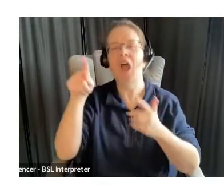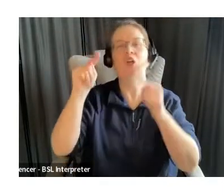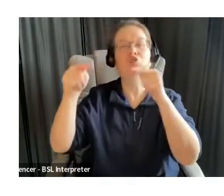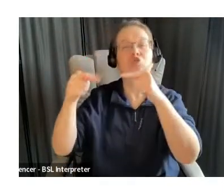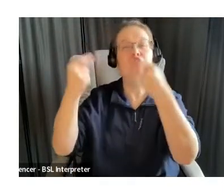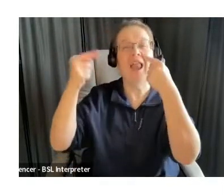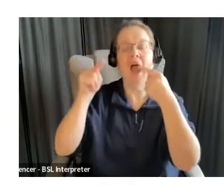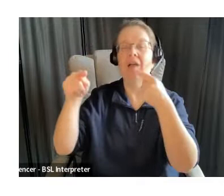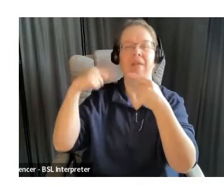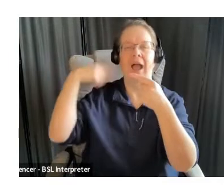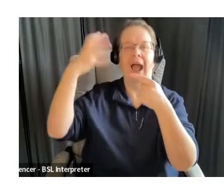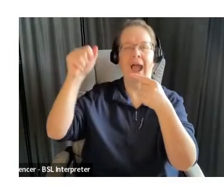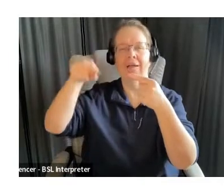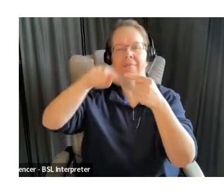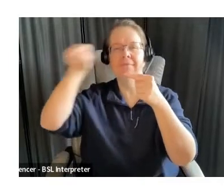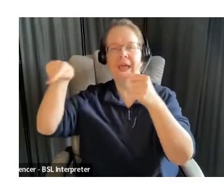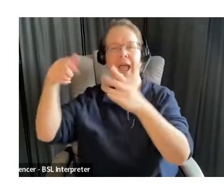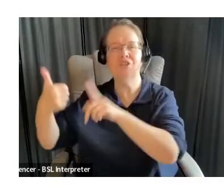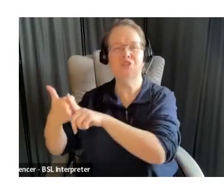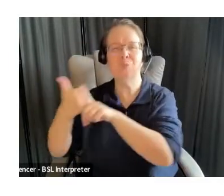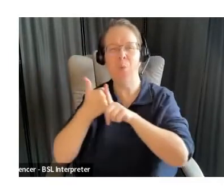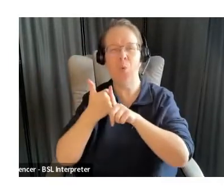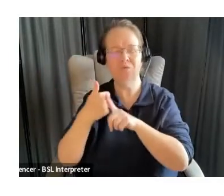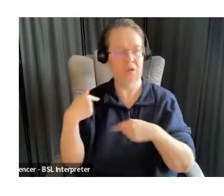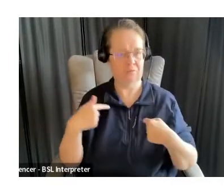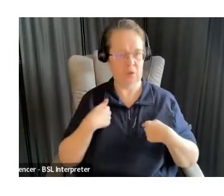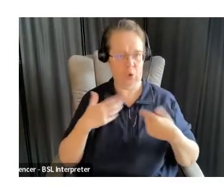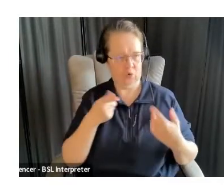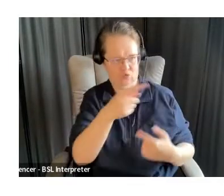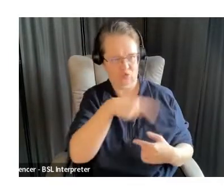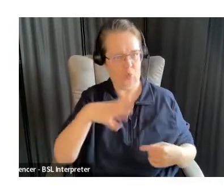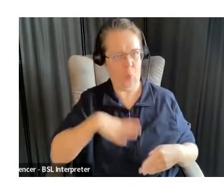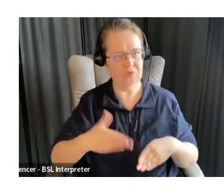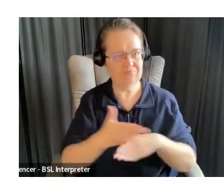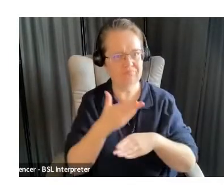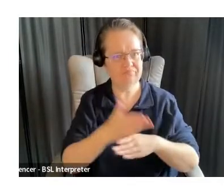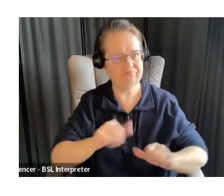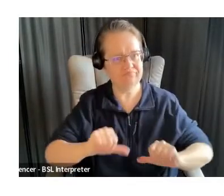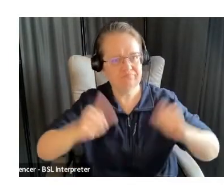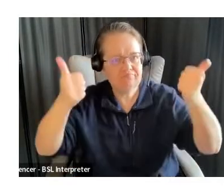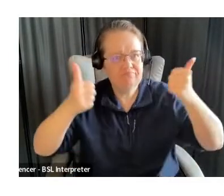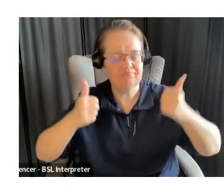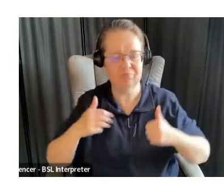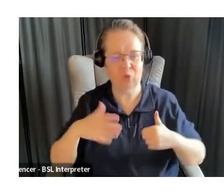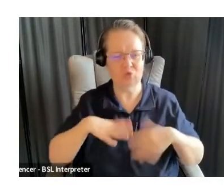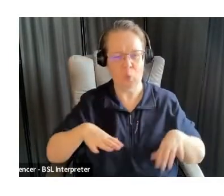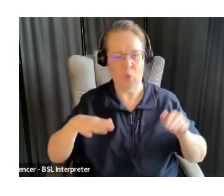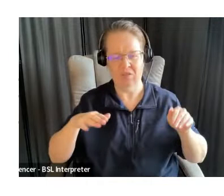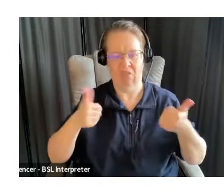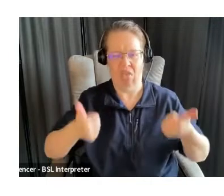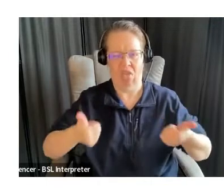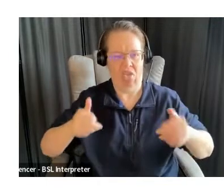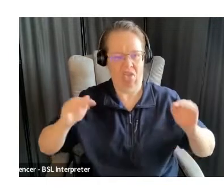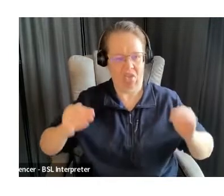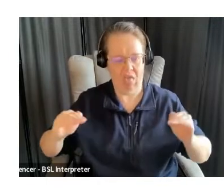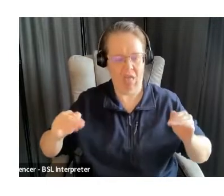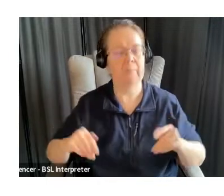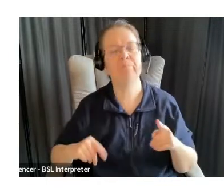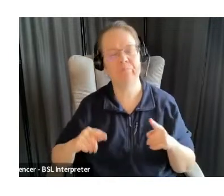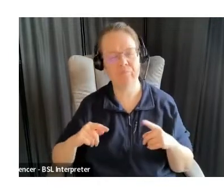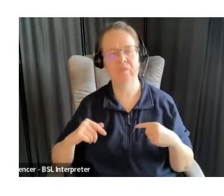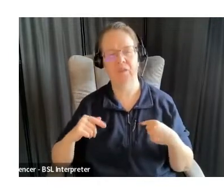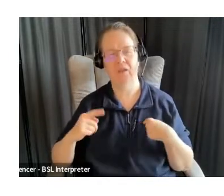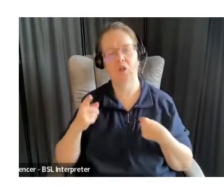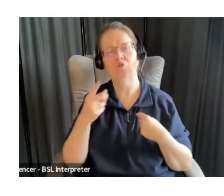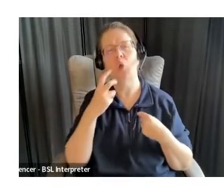may help you, because you want to be at your best and you want to thrive in your world of work, right? So why not reflect on